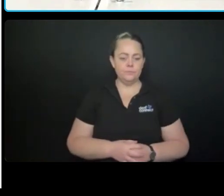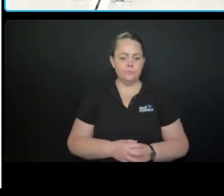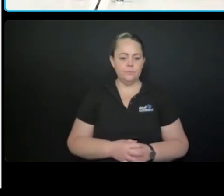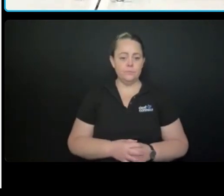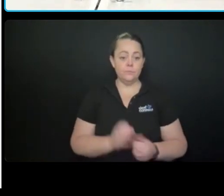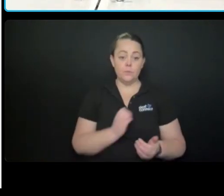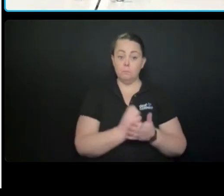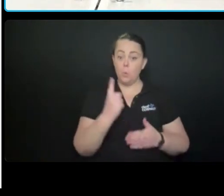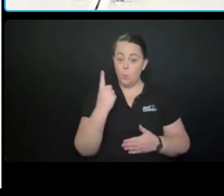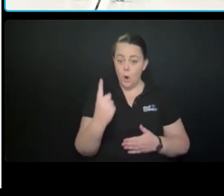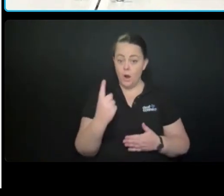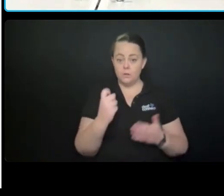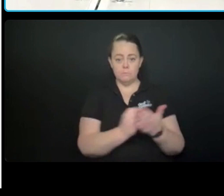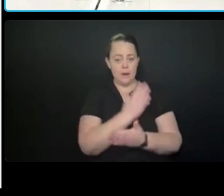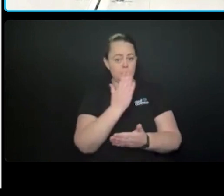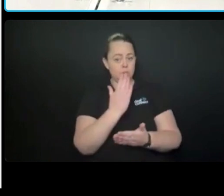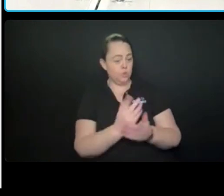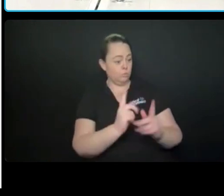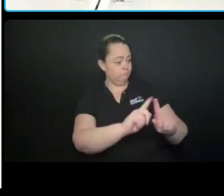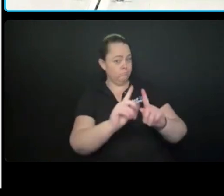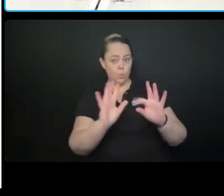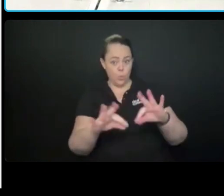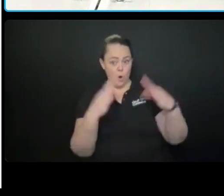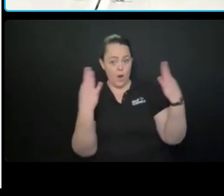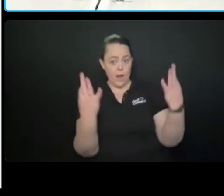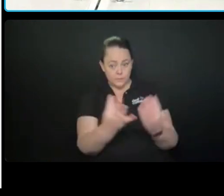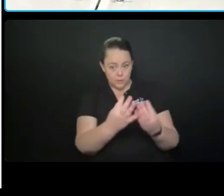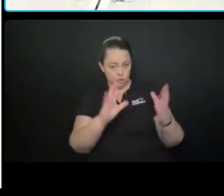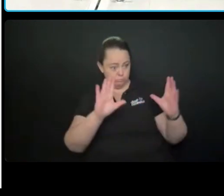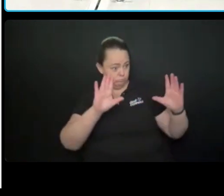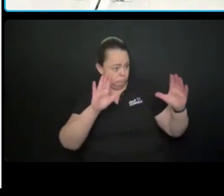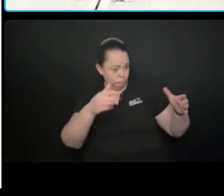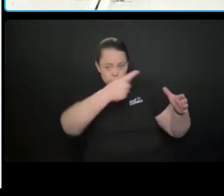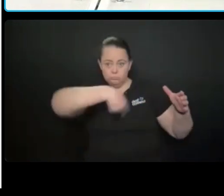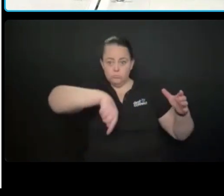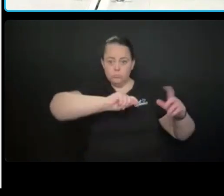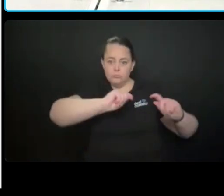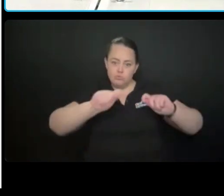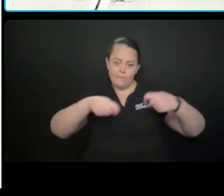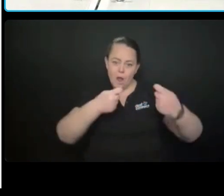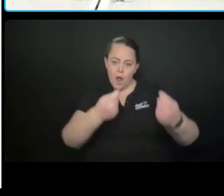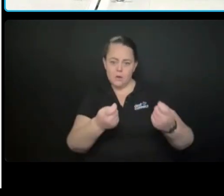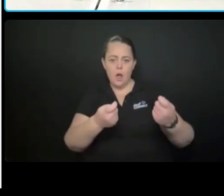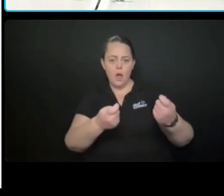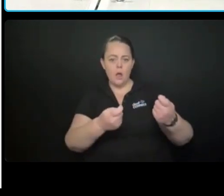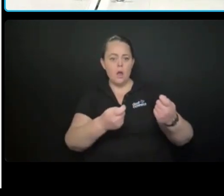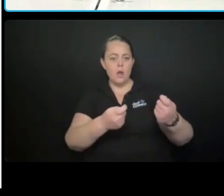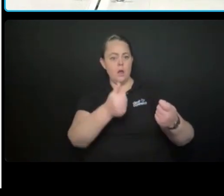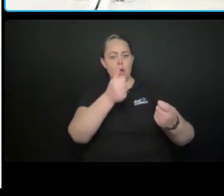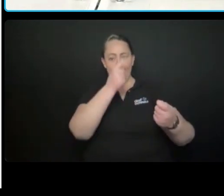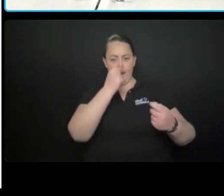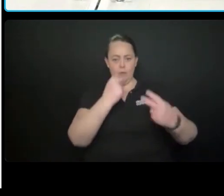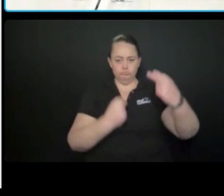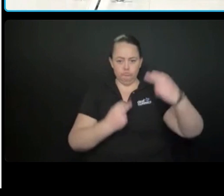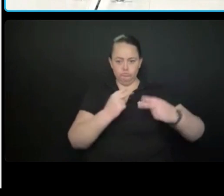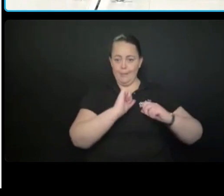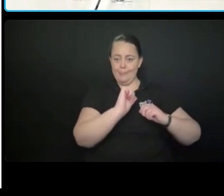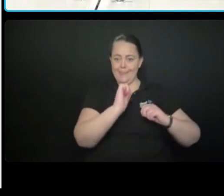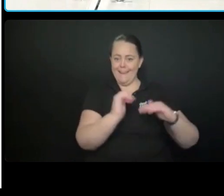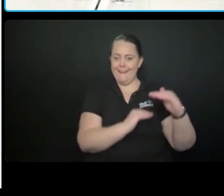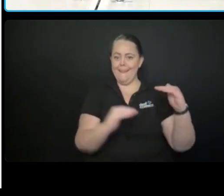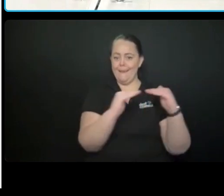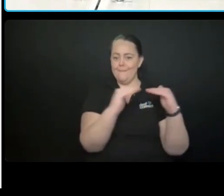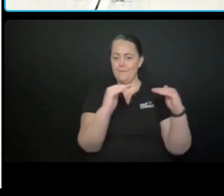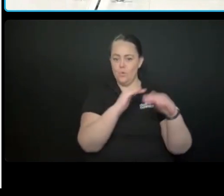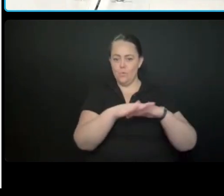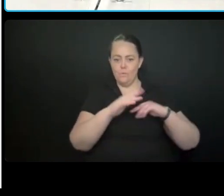supporting providers to measure, monitor and improve the quality of care at a person level. Similarly, the program supports